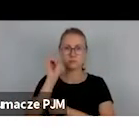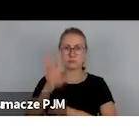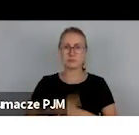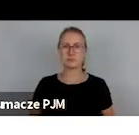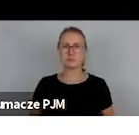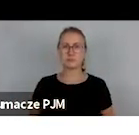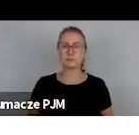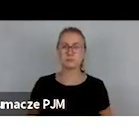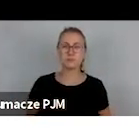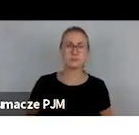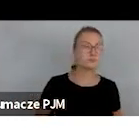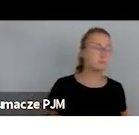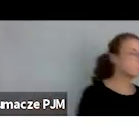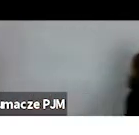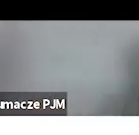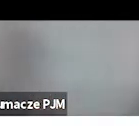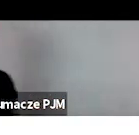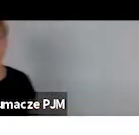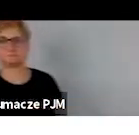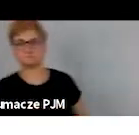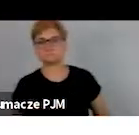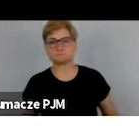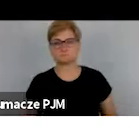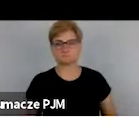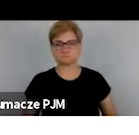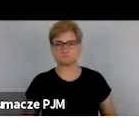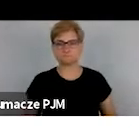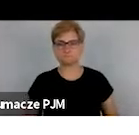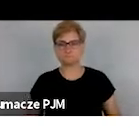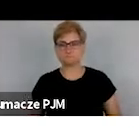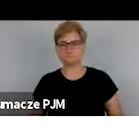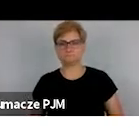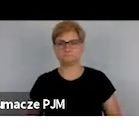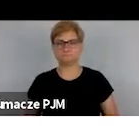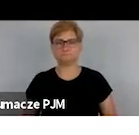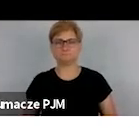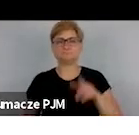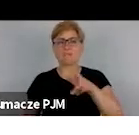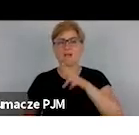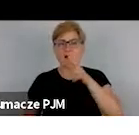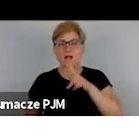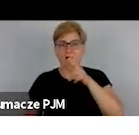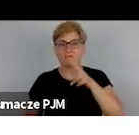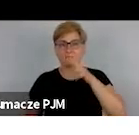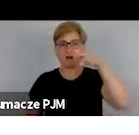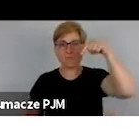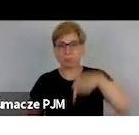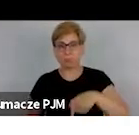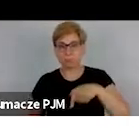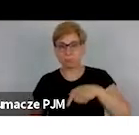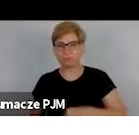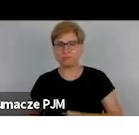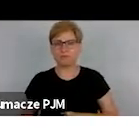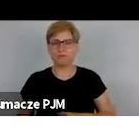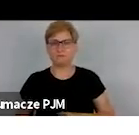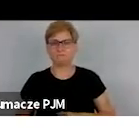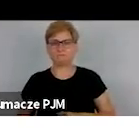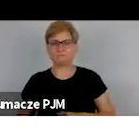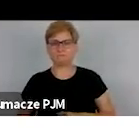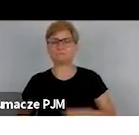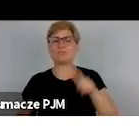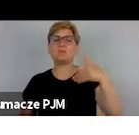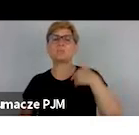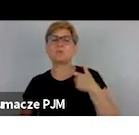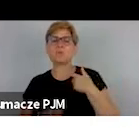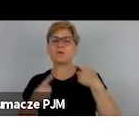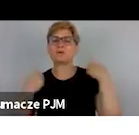In South Africa, I mentioned the Men as Partners program, the Brothers for Life campaign, and the One Man Can campaign